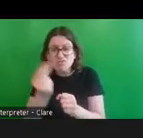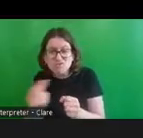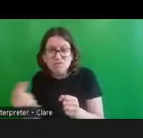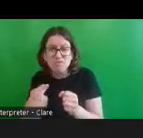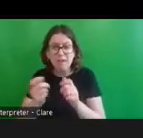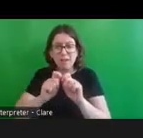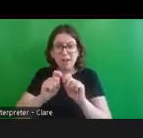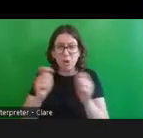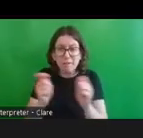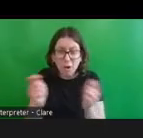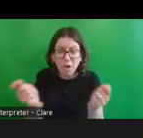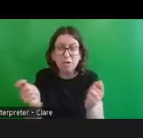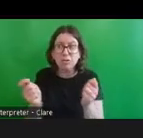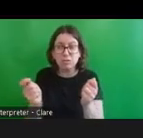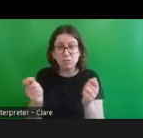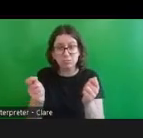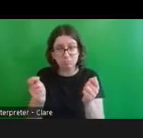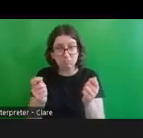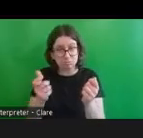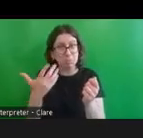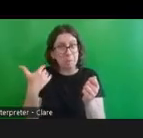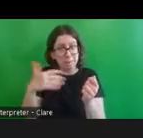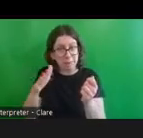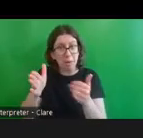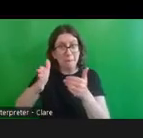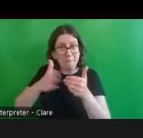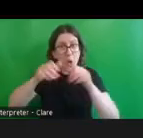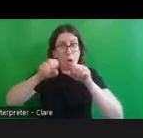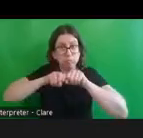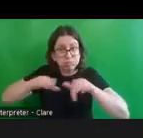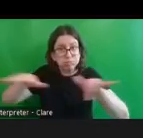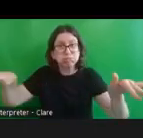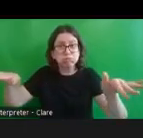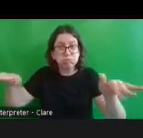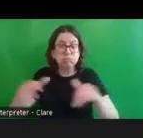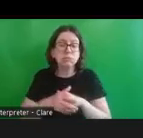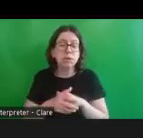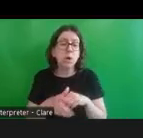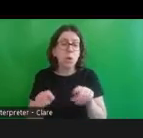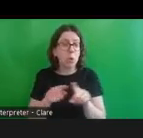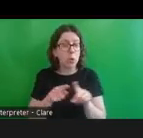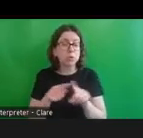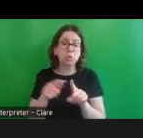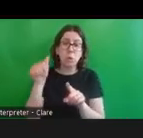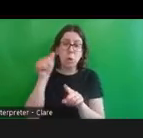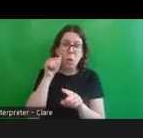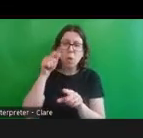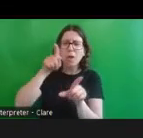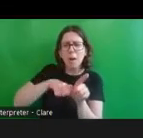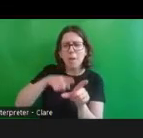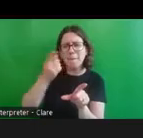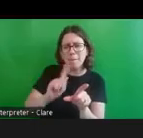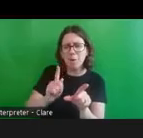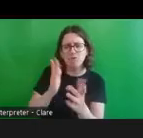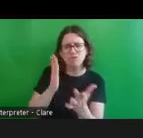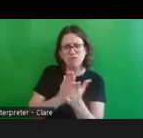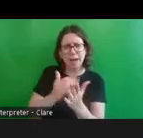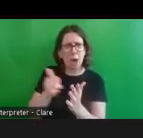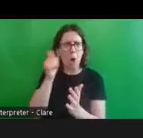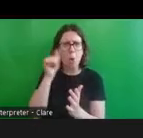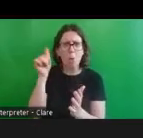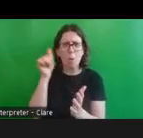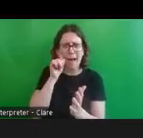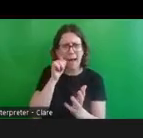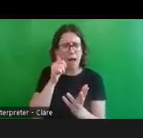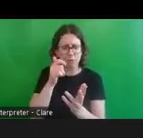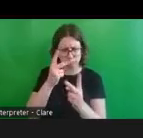those actually have increased over the last few years. We also know, though, that young people really care about their mental well-being and mental health. And